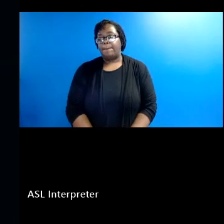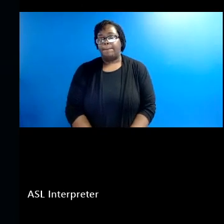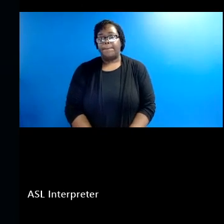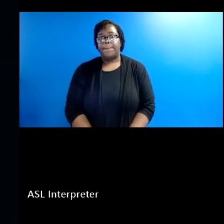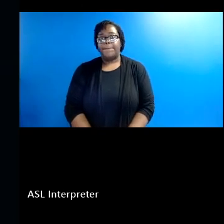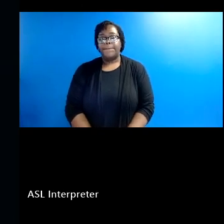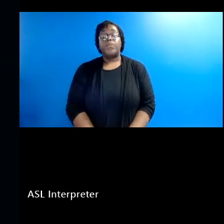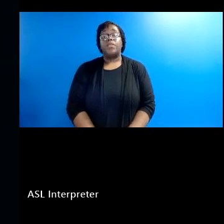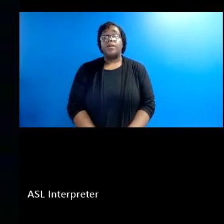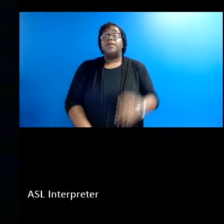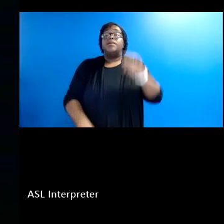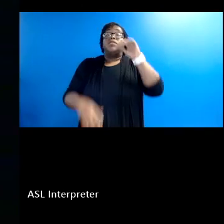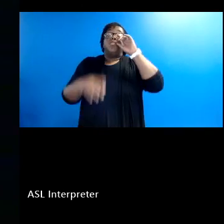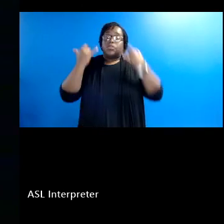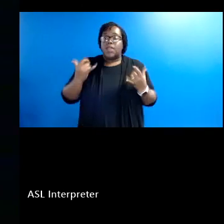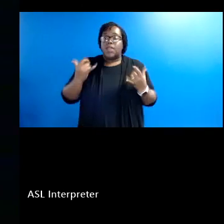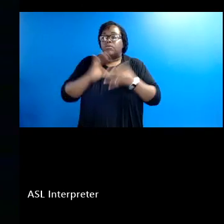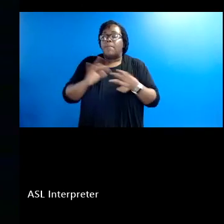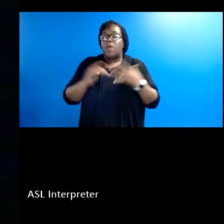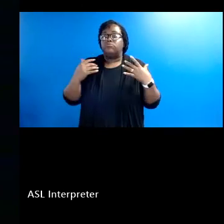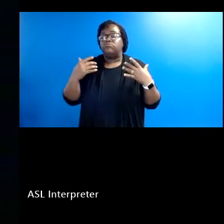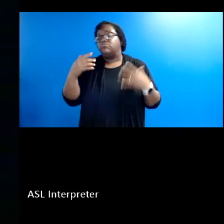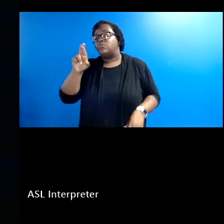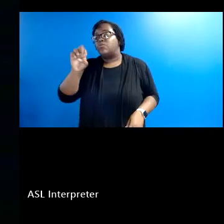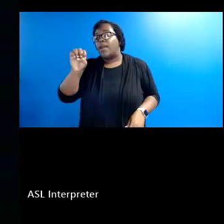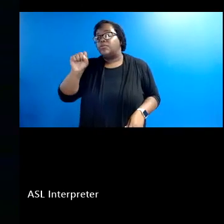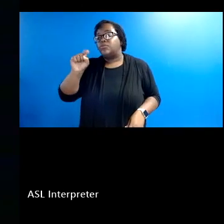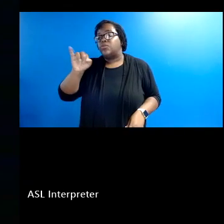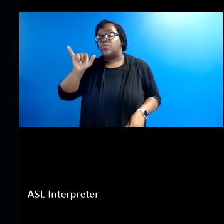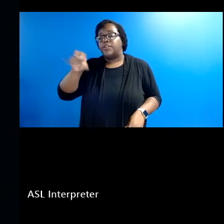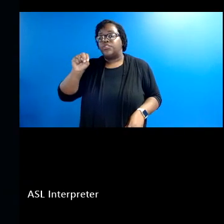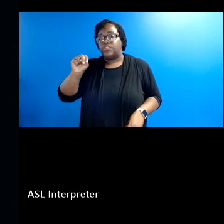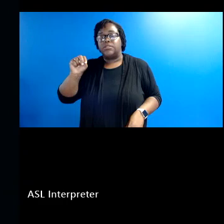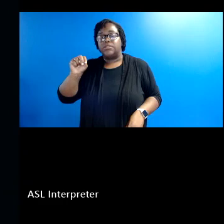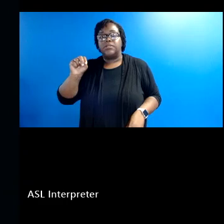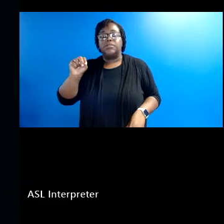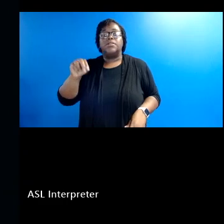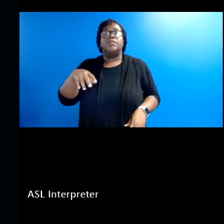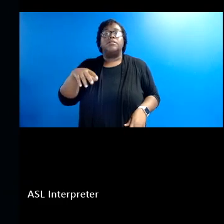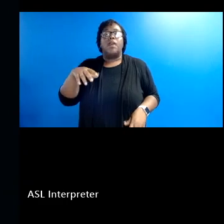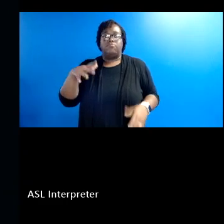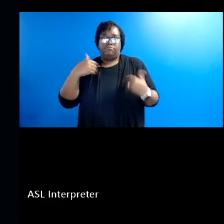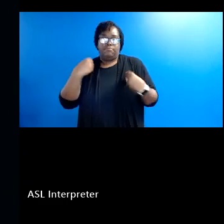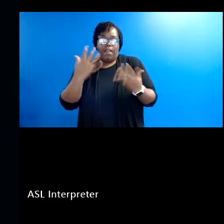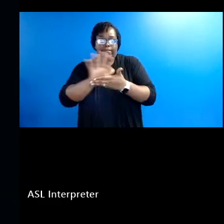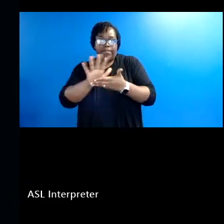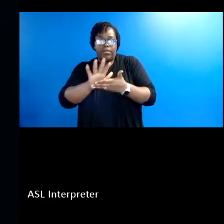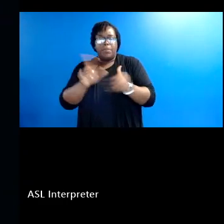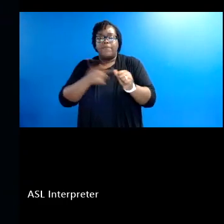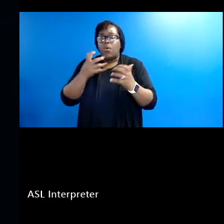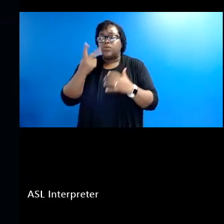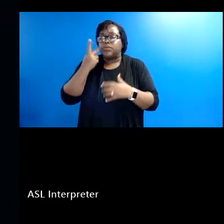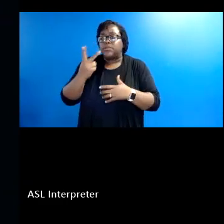So now I want to talk about restoration, and we have a little video to show you. But let me bring your attention first to the photos here. These are